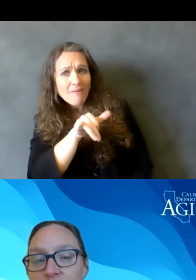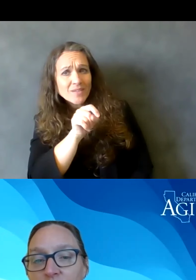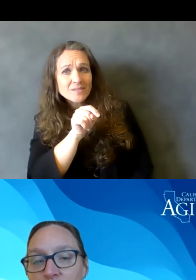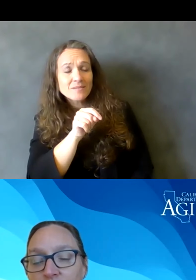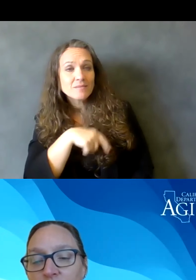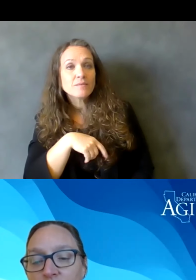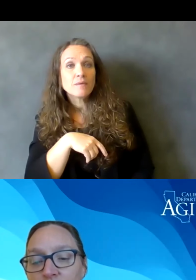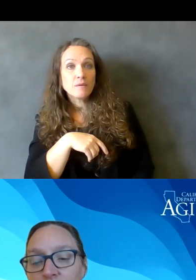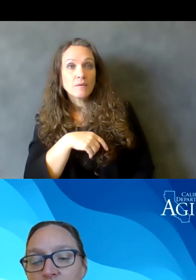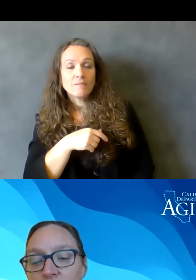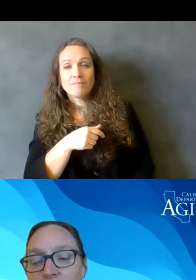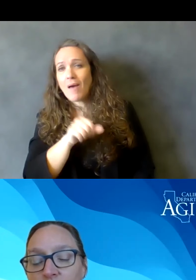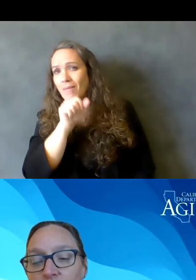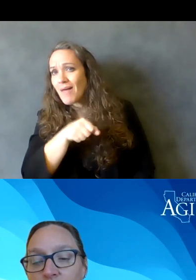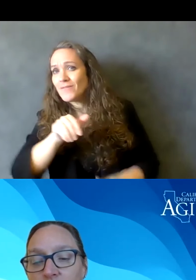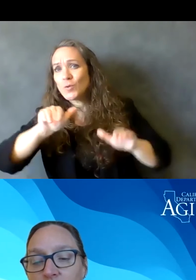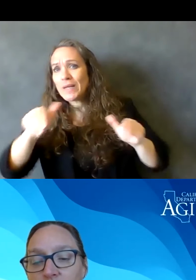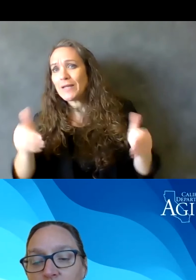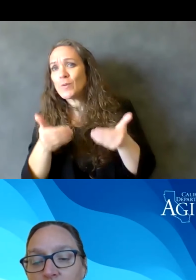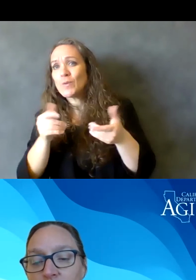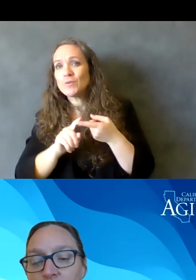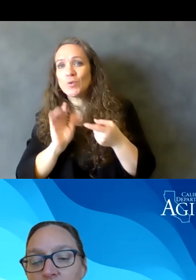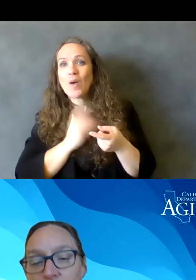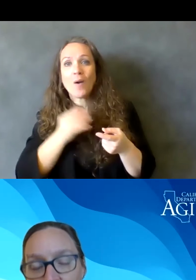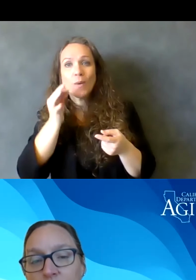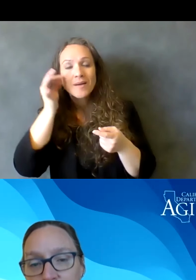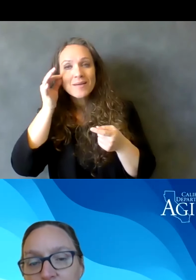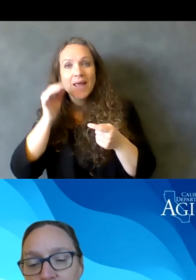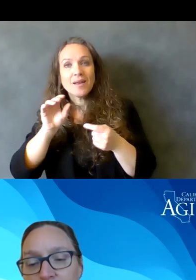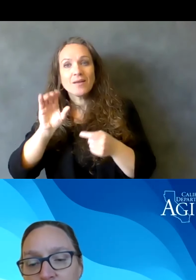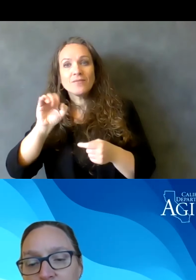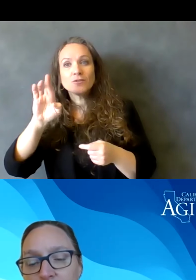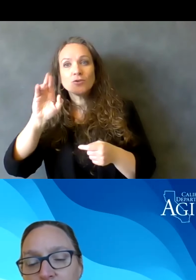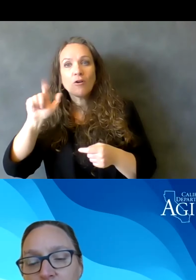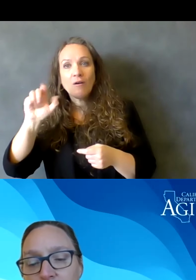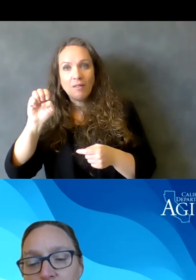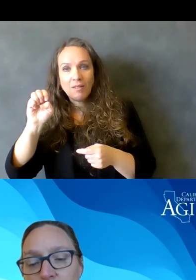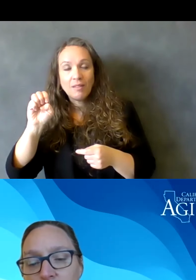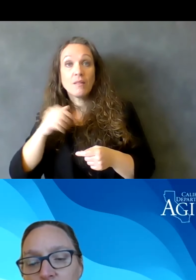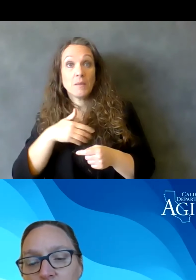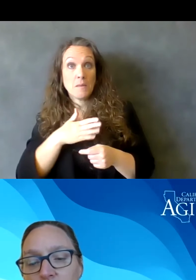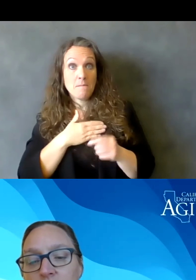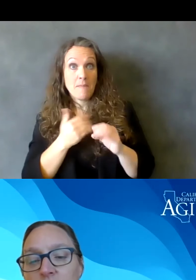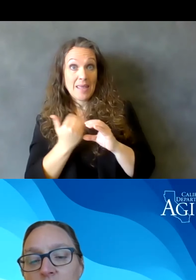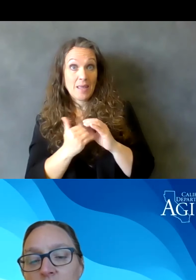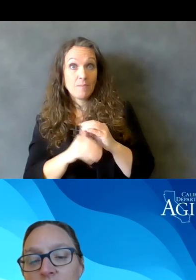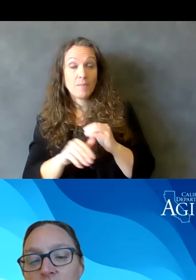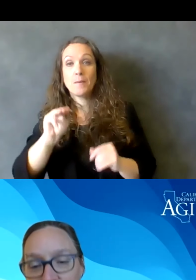would love to introduce you to the Native American circles. So my email address is